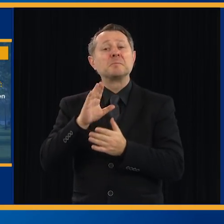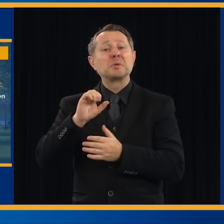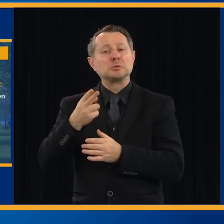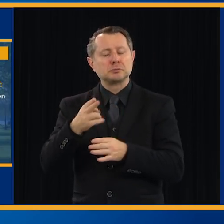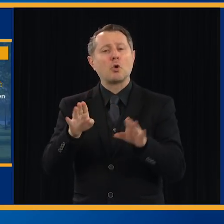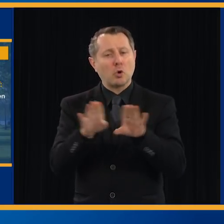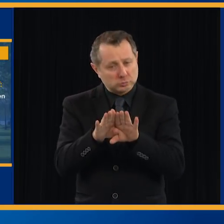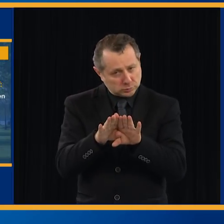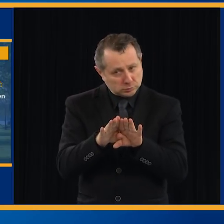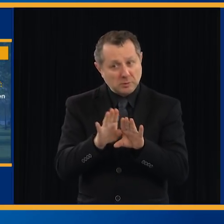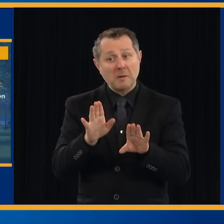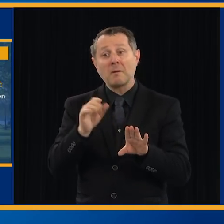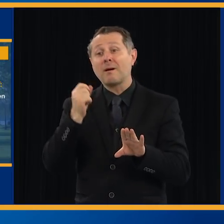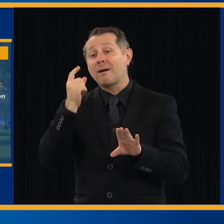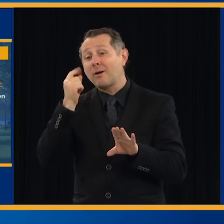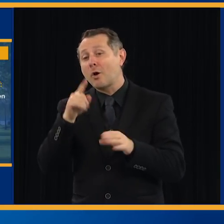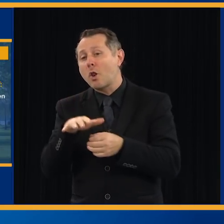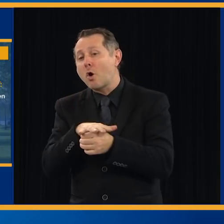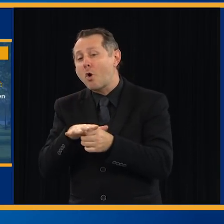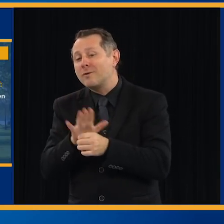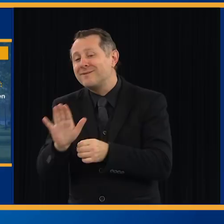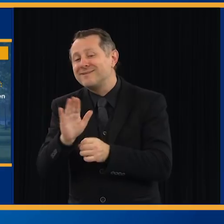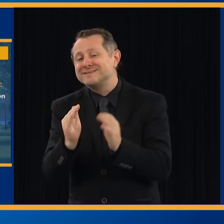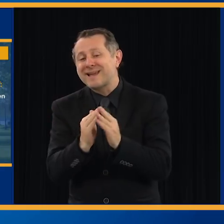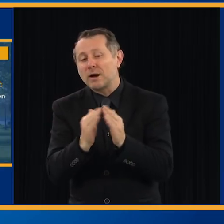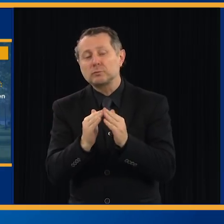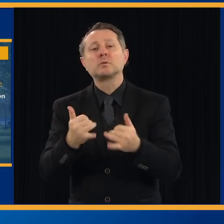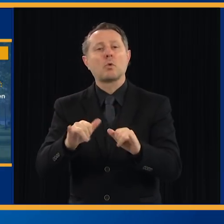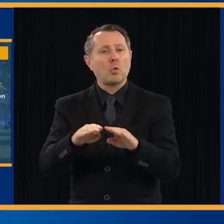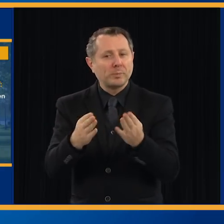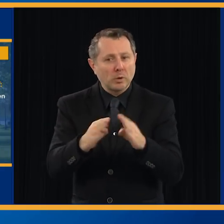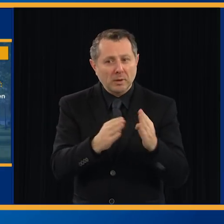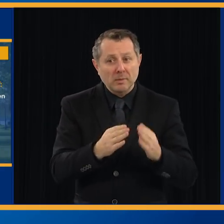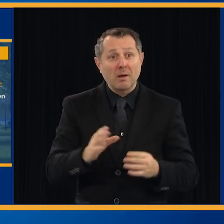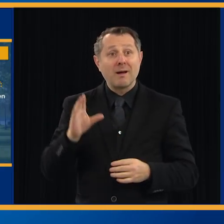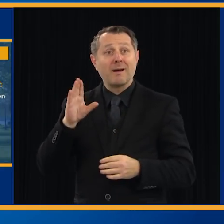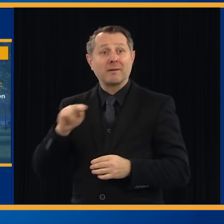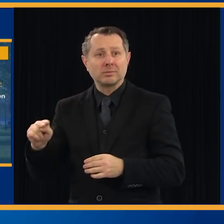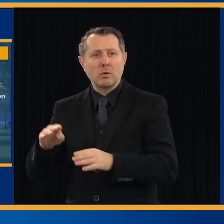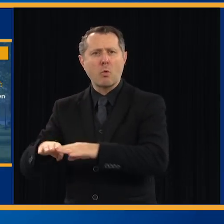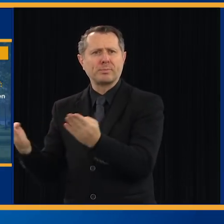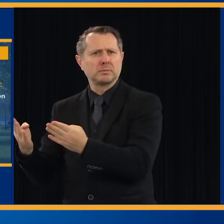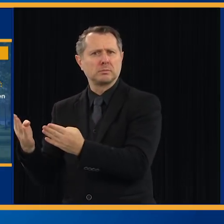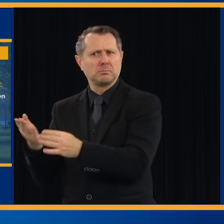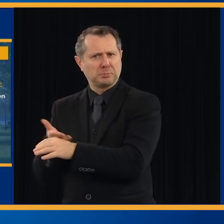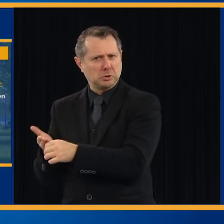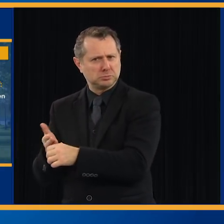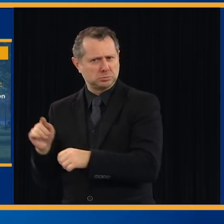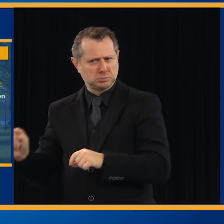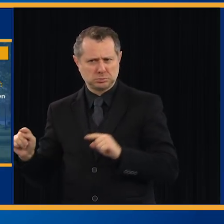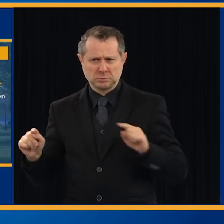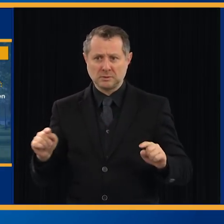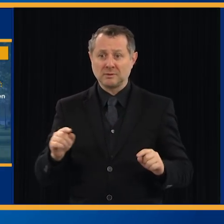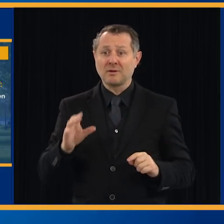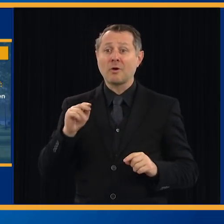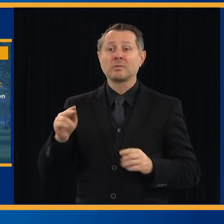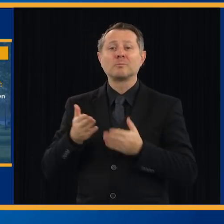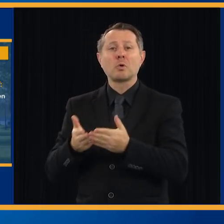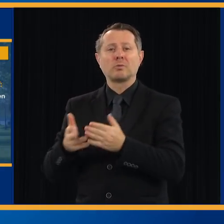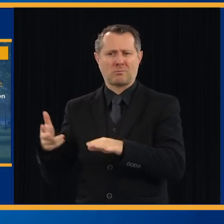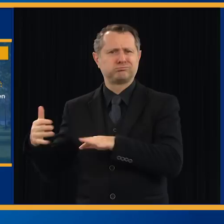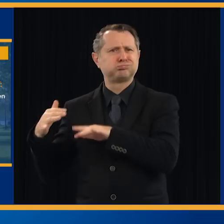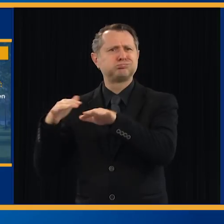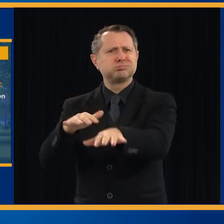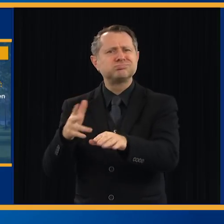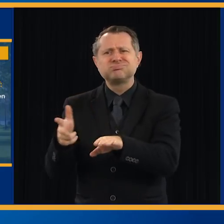closed. Some of the local beaches are open. Connecticut, they're open. Connecticut marinas are open, and